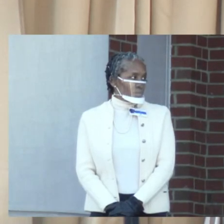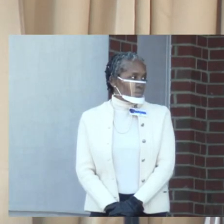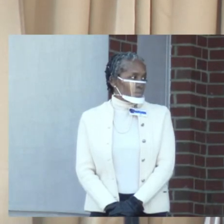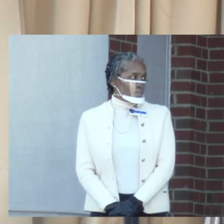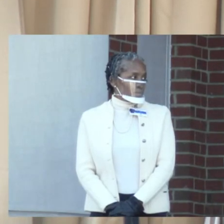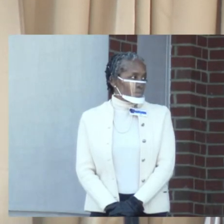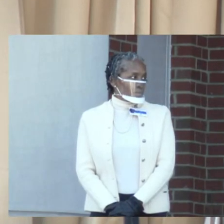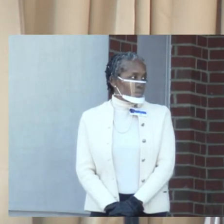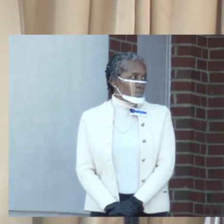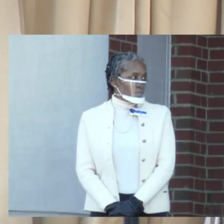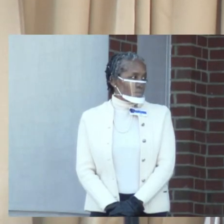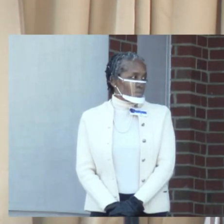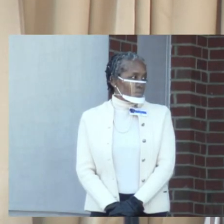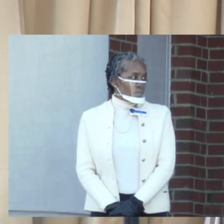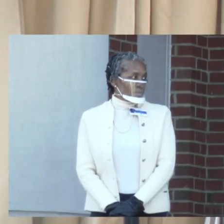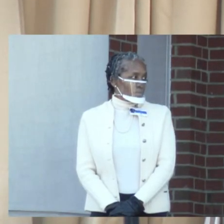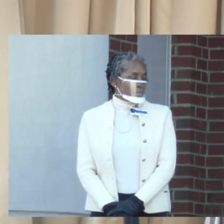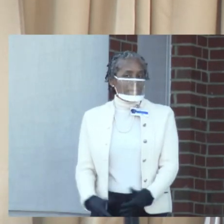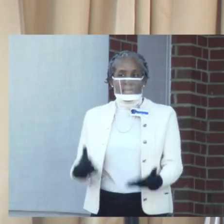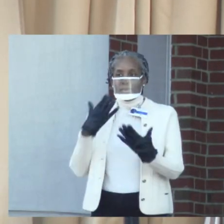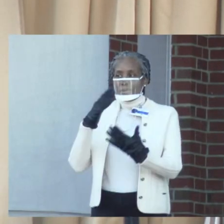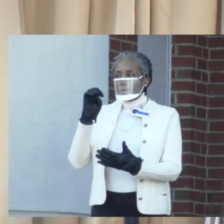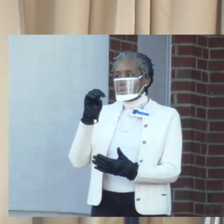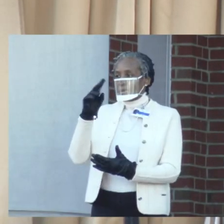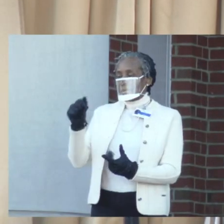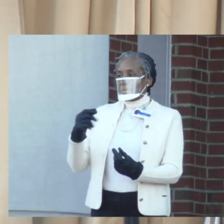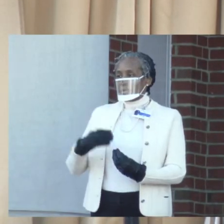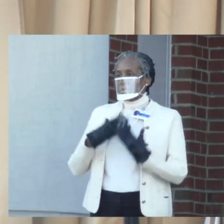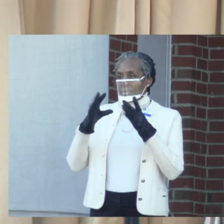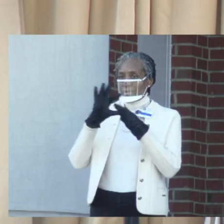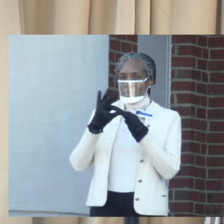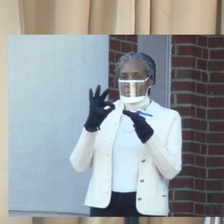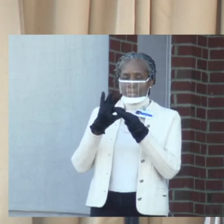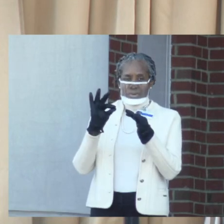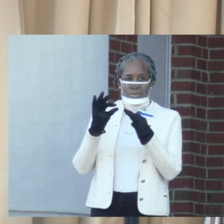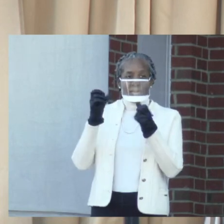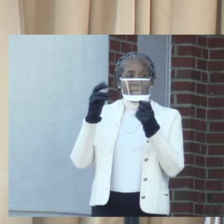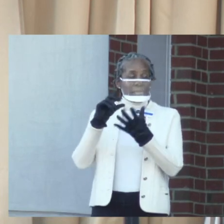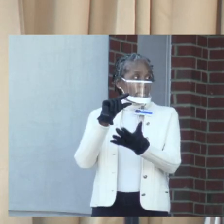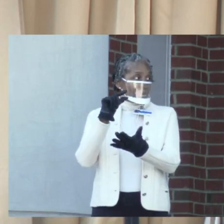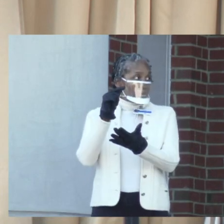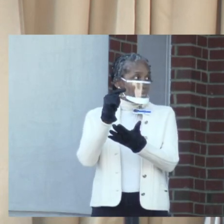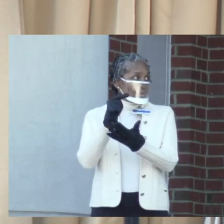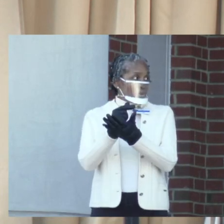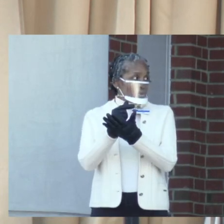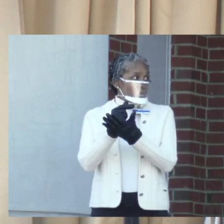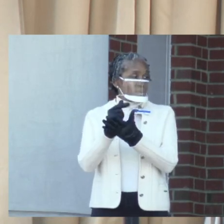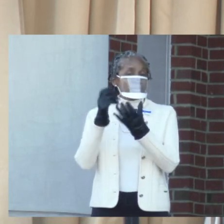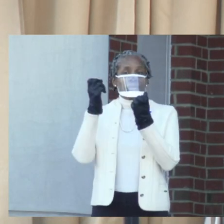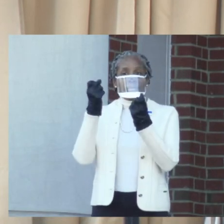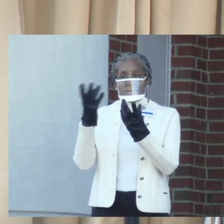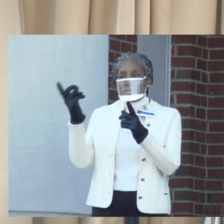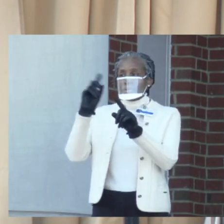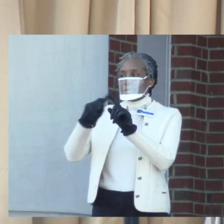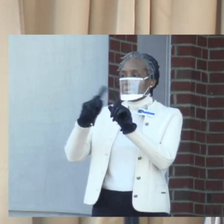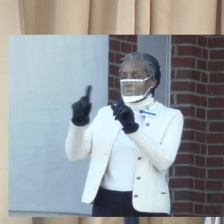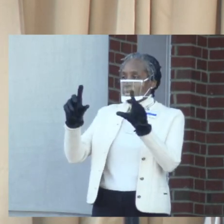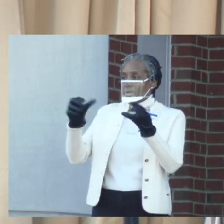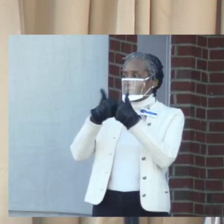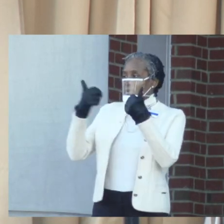Thank you, Emma, for your inspiring remarks. Many of our graduates have overcome challenges to be here